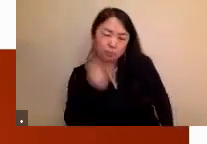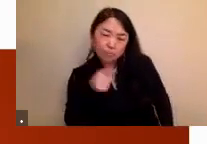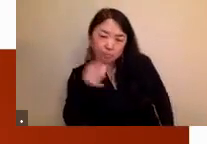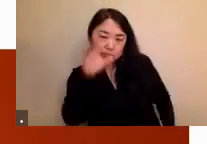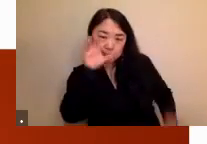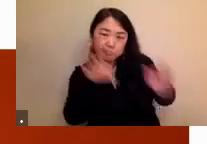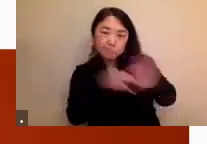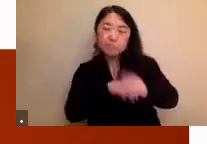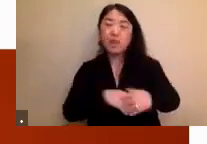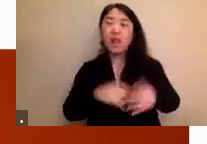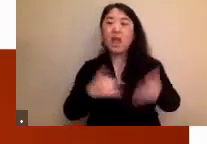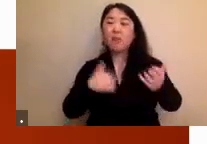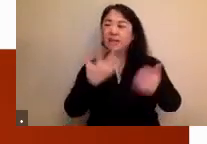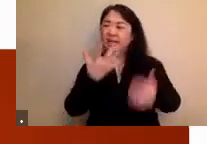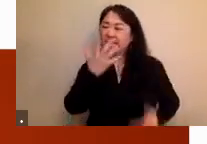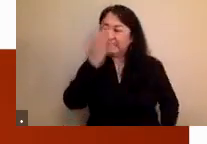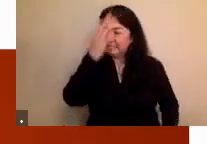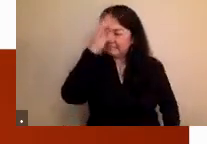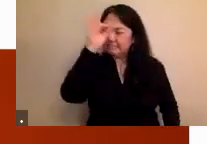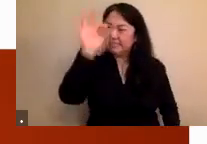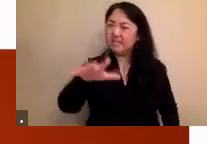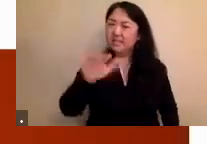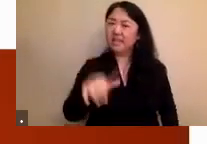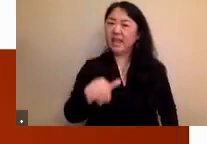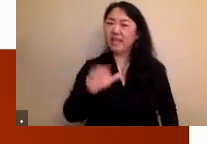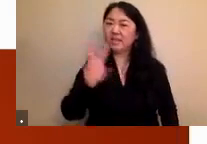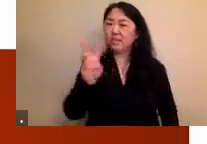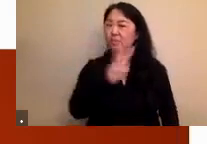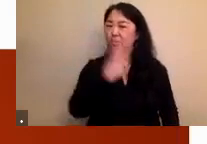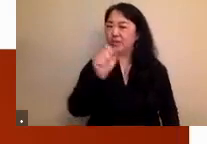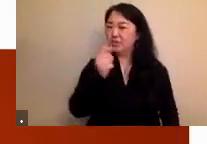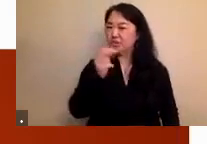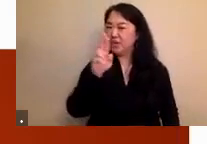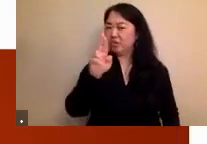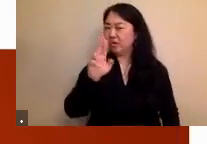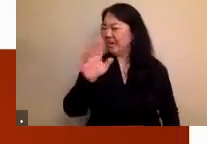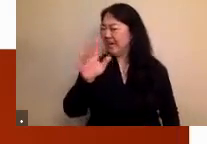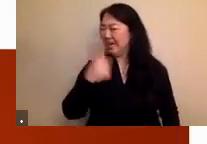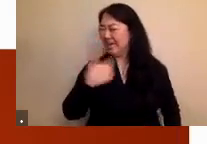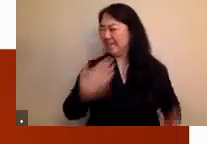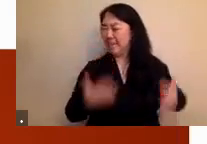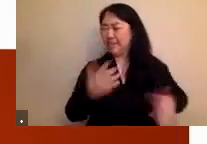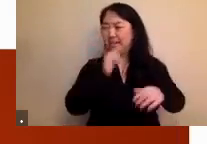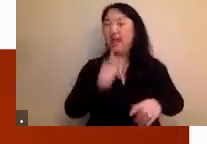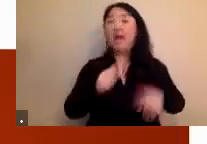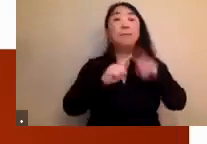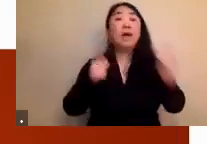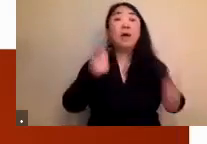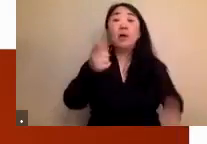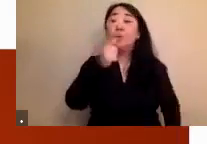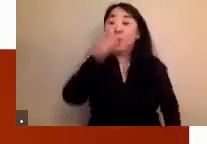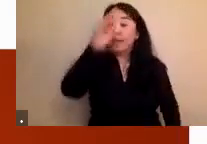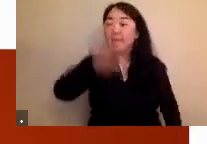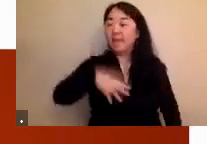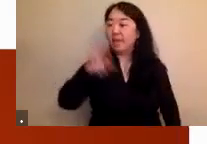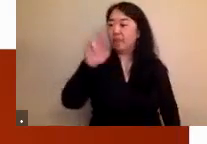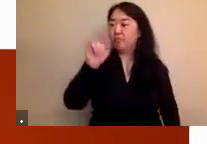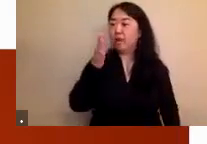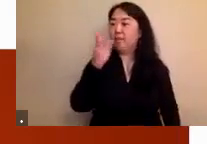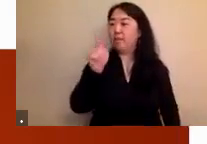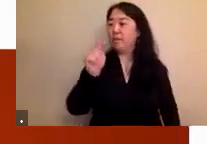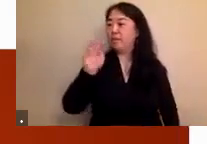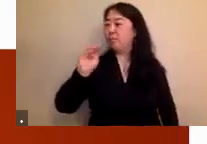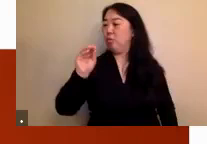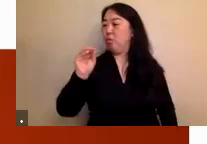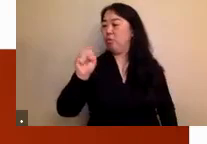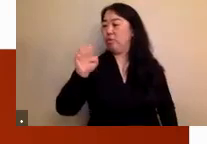want to say this is in Westchester County, but don't quote me on this. But Robert Moses was an urban planner, and